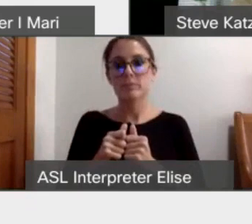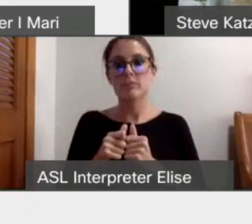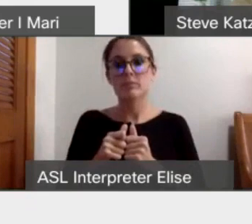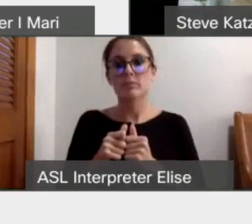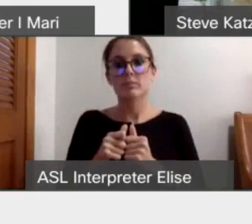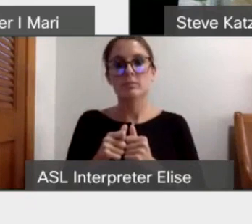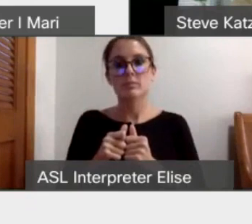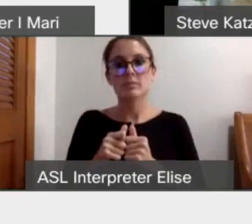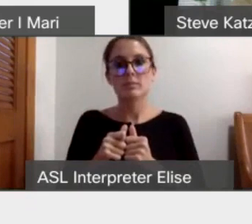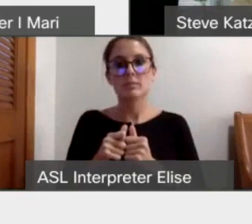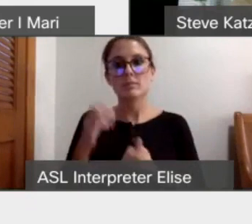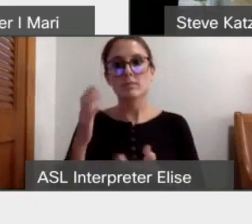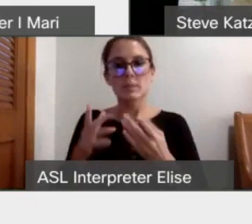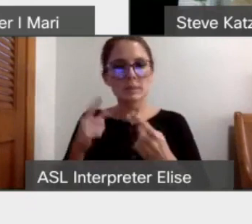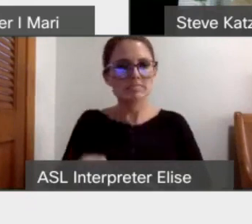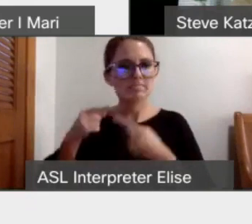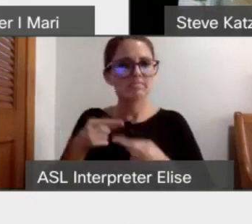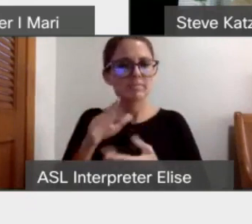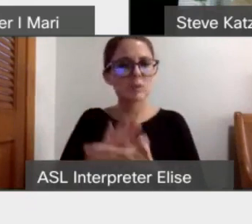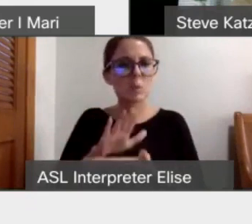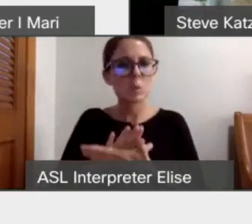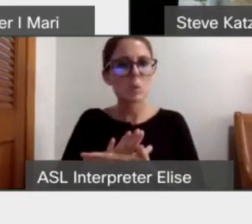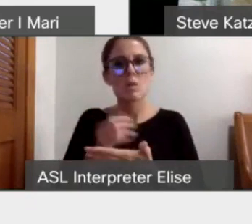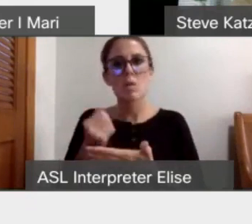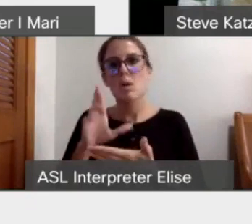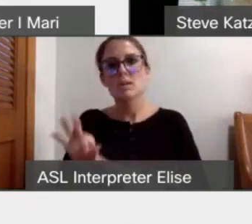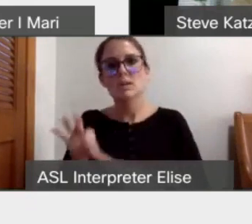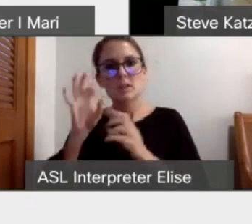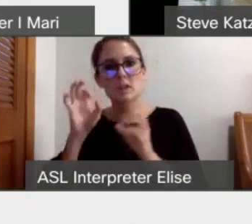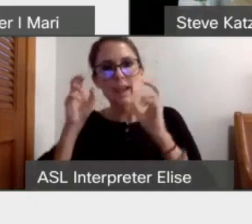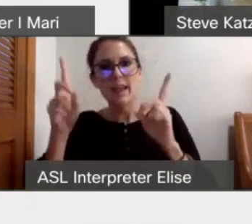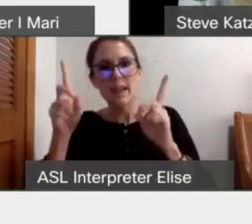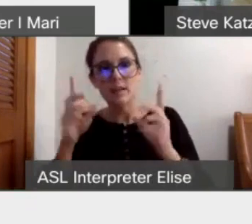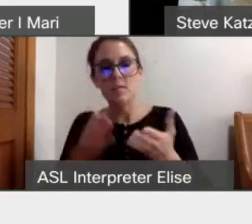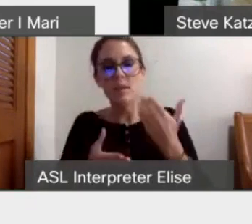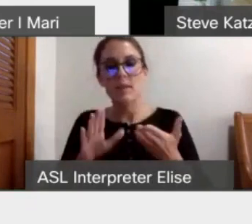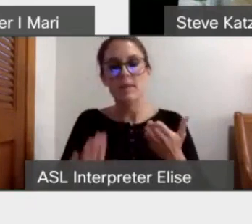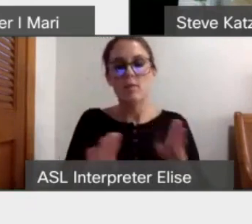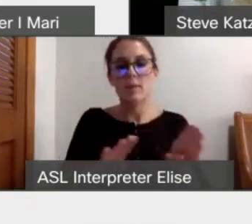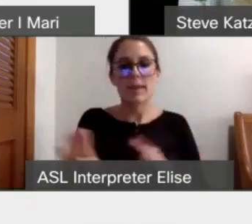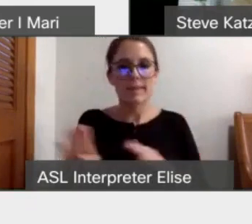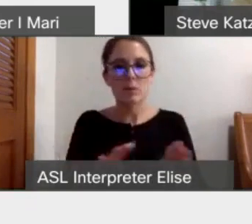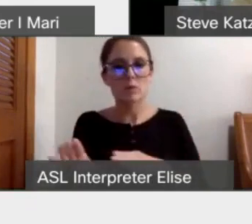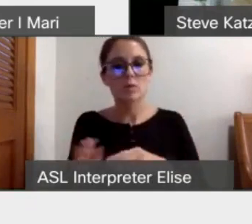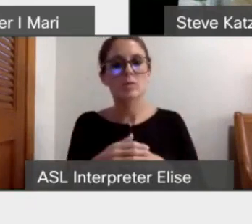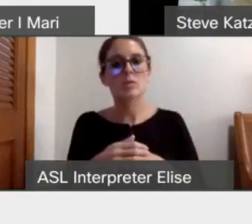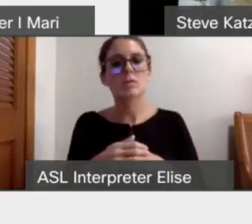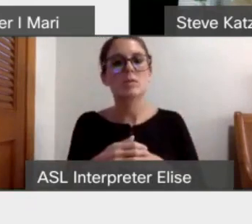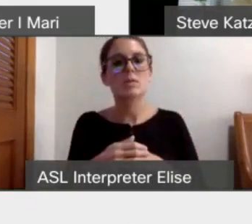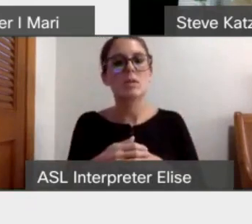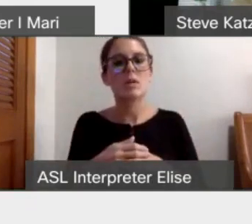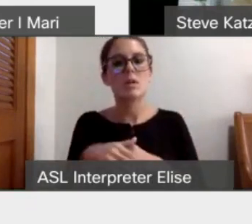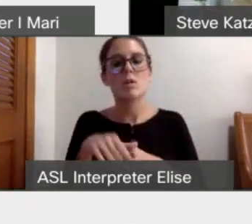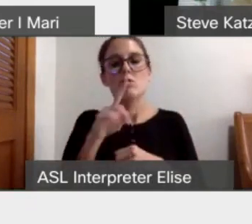maybe had a hard time in school and special ed, and maybe their behaviors were such that the